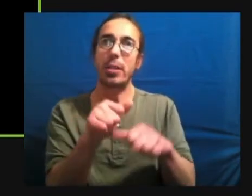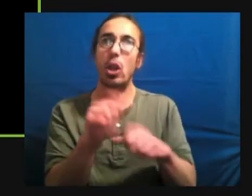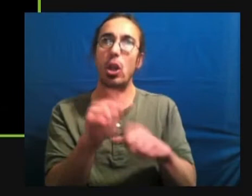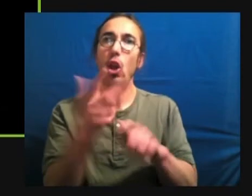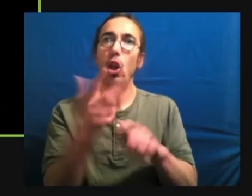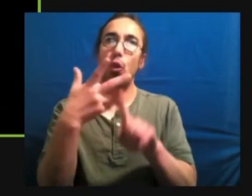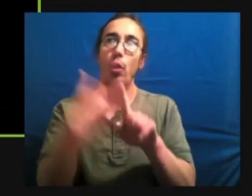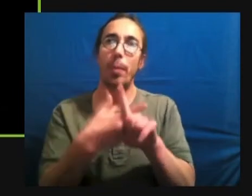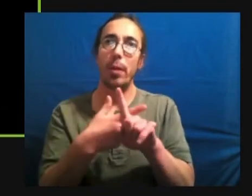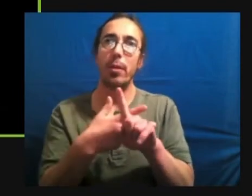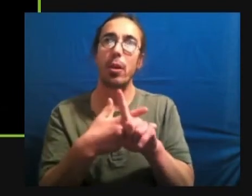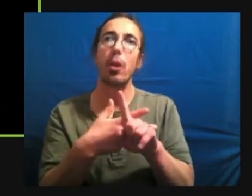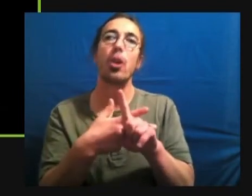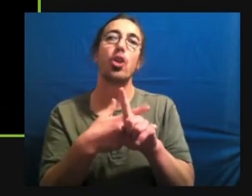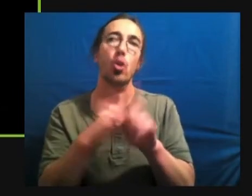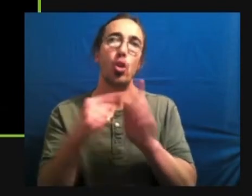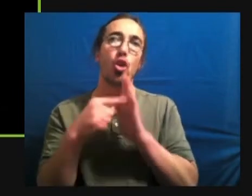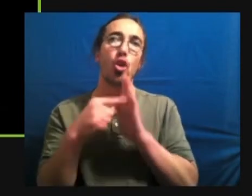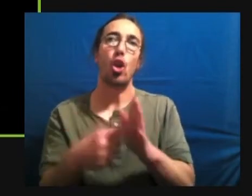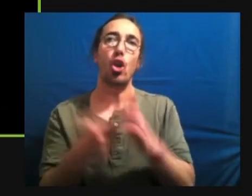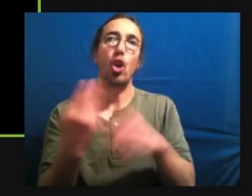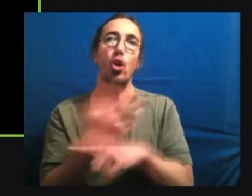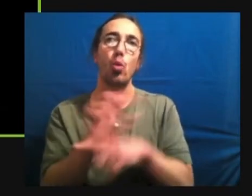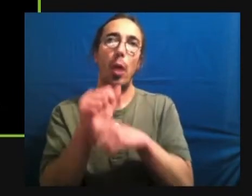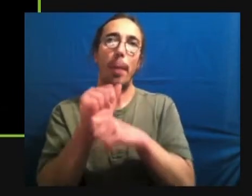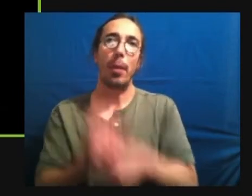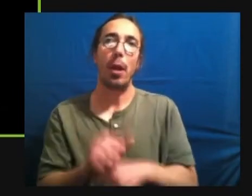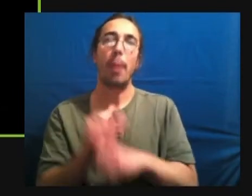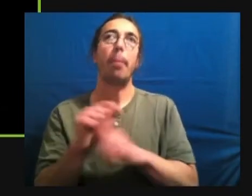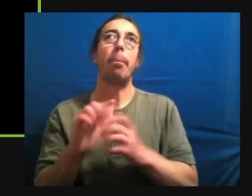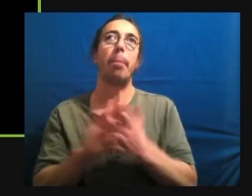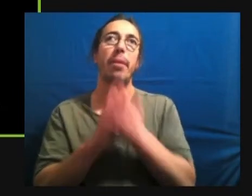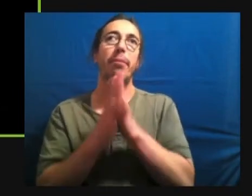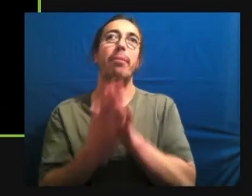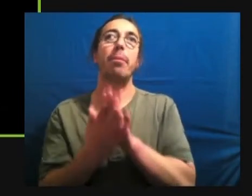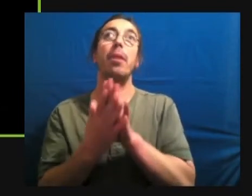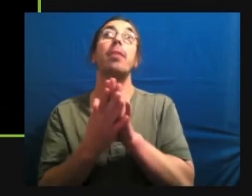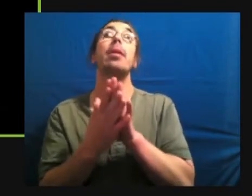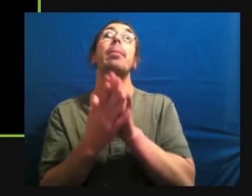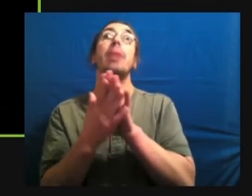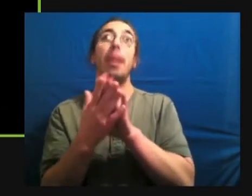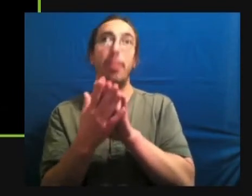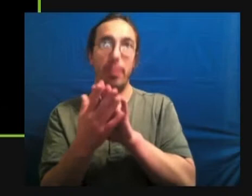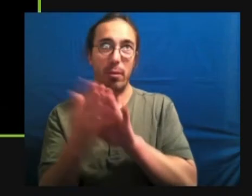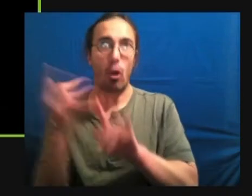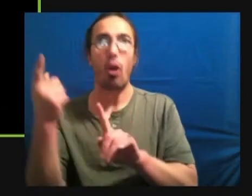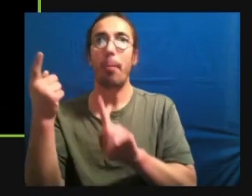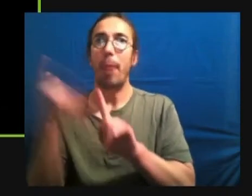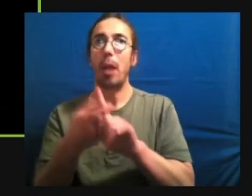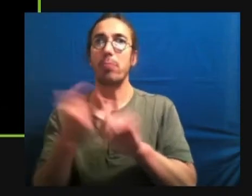new habit before it becomes automatic. And that time